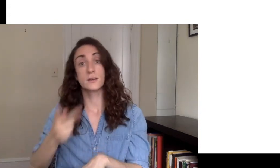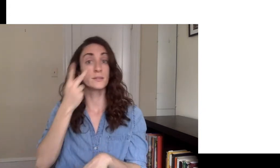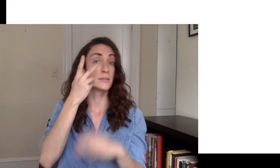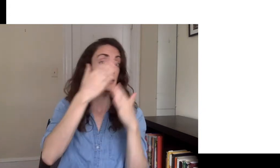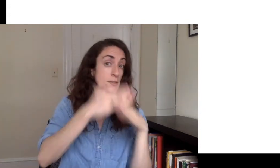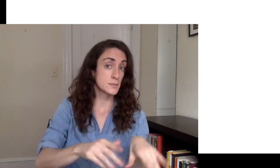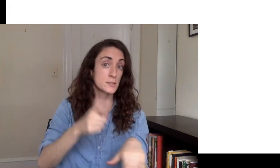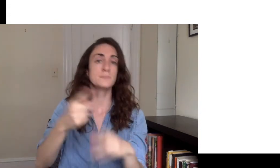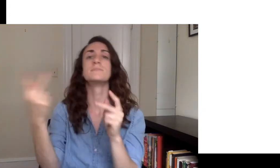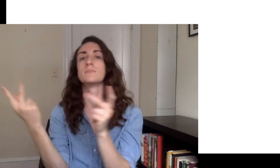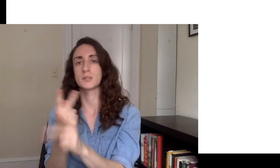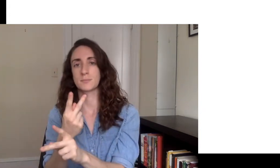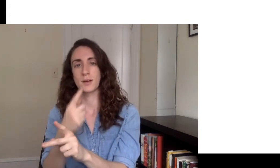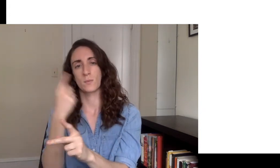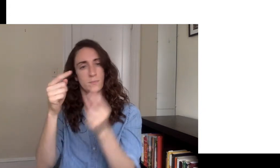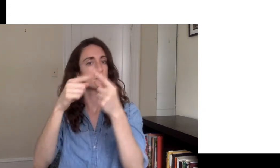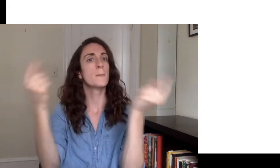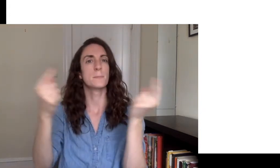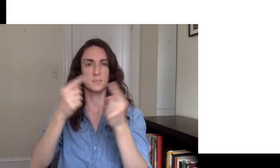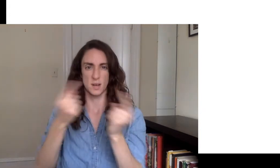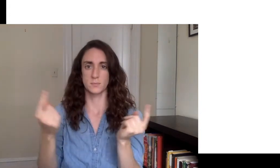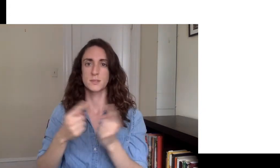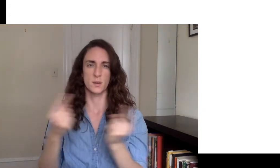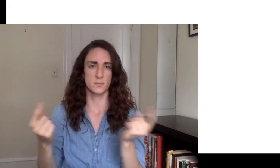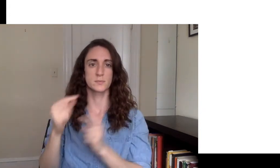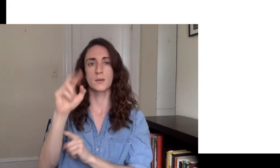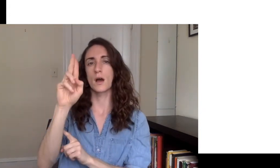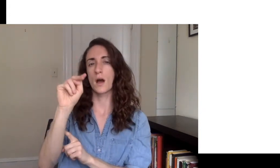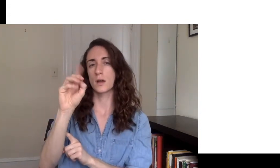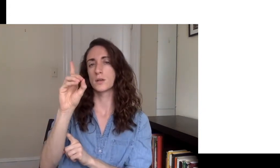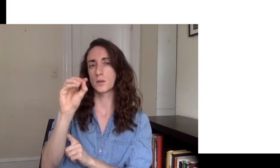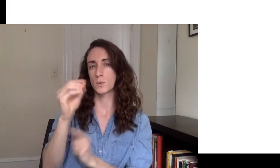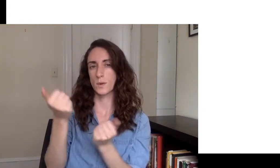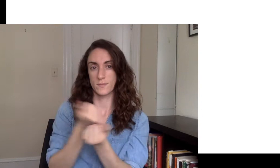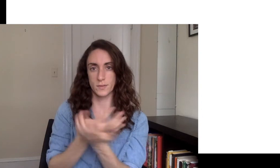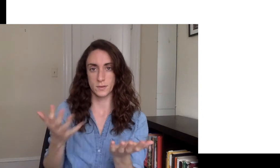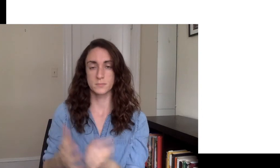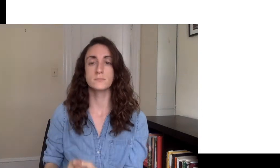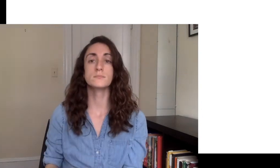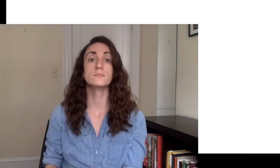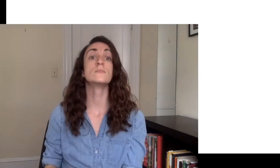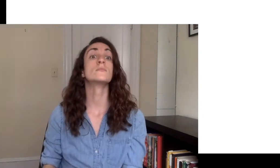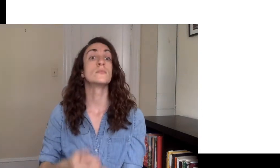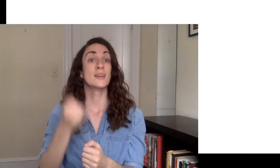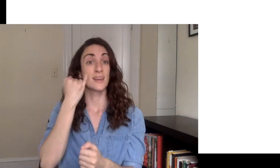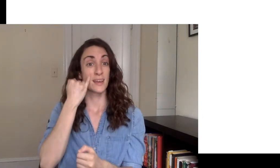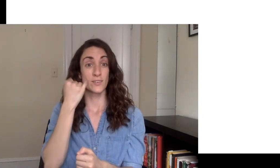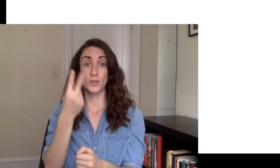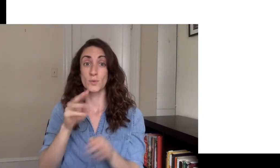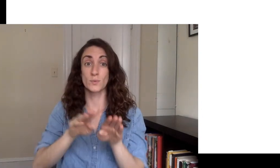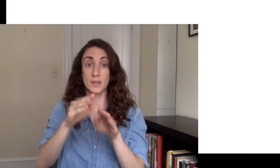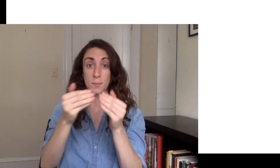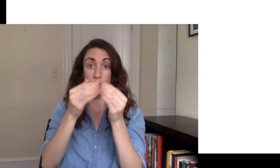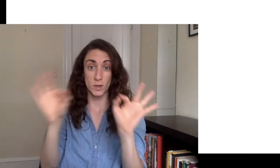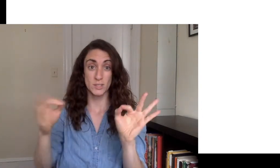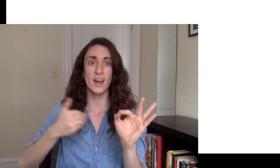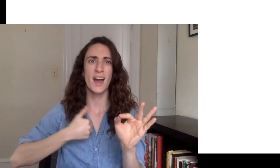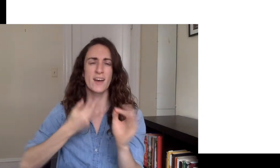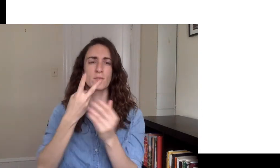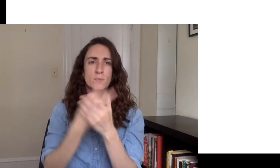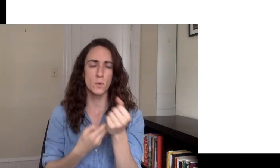see multiplication, you'll divide, and if you see division, you'll multiply. Those inverse operations are what will help us undo everything and isolate the